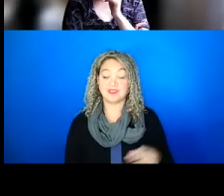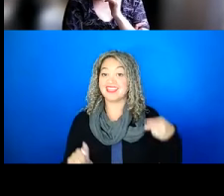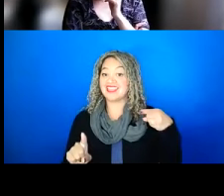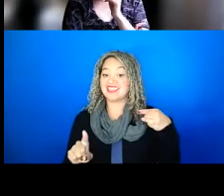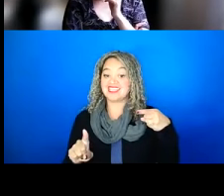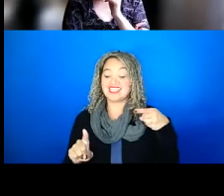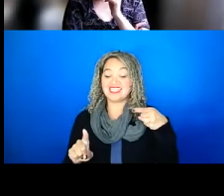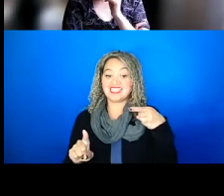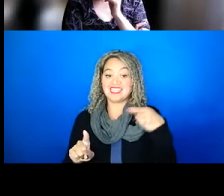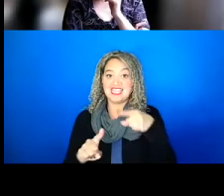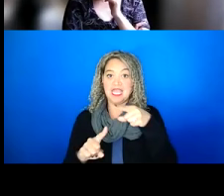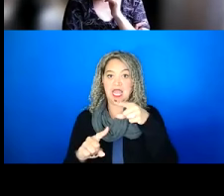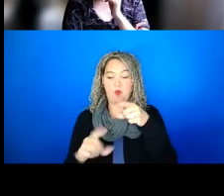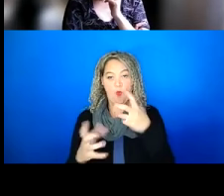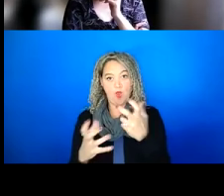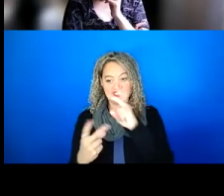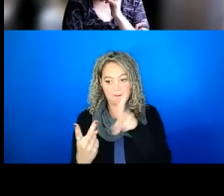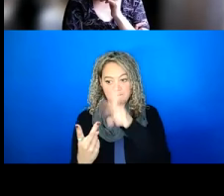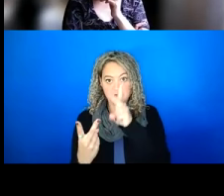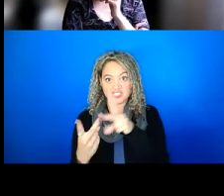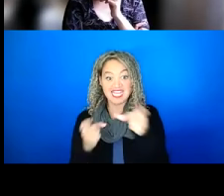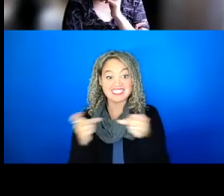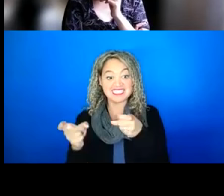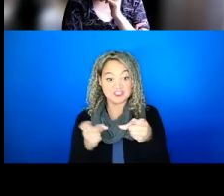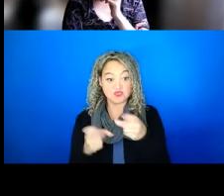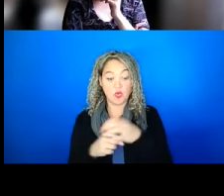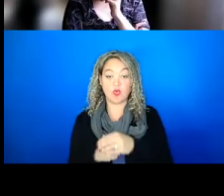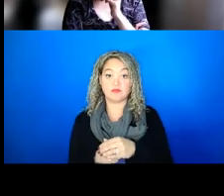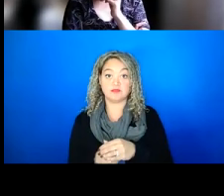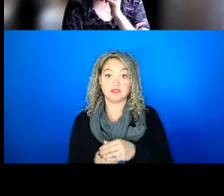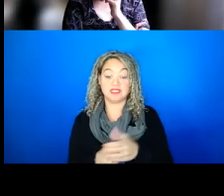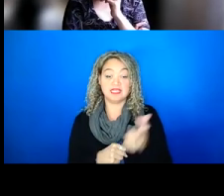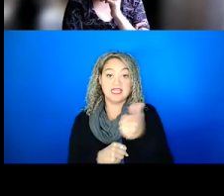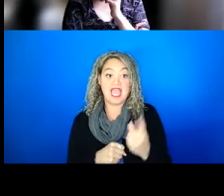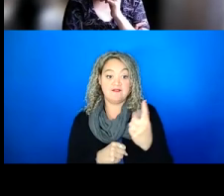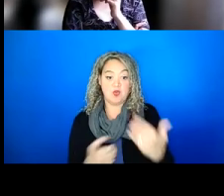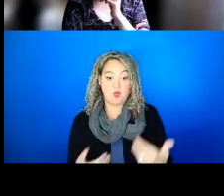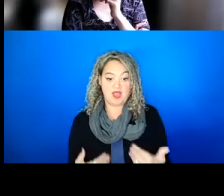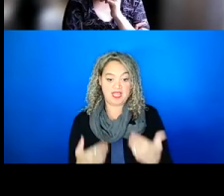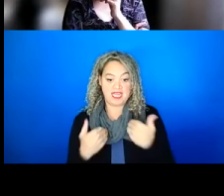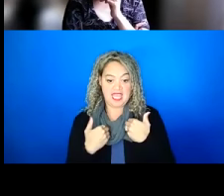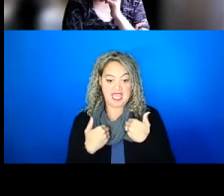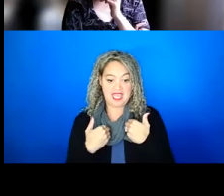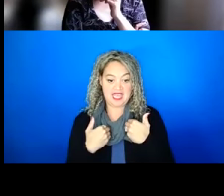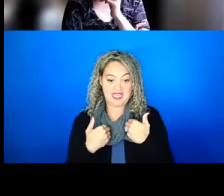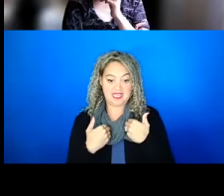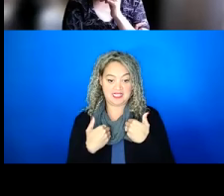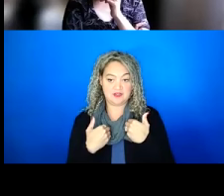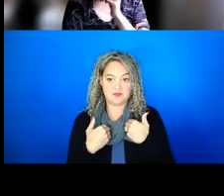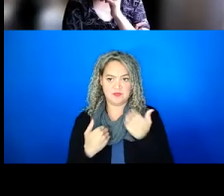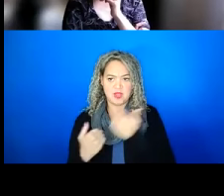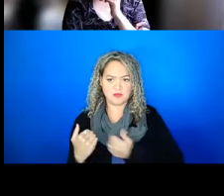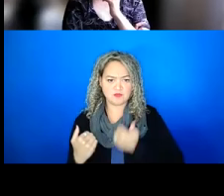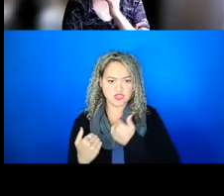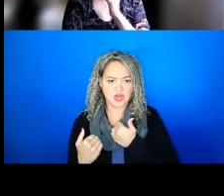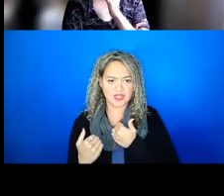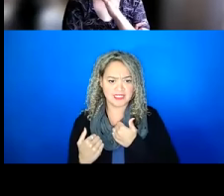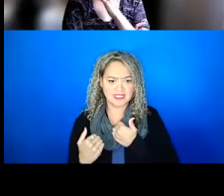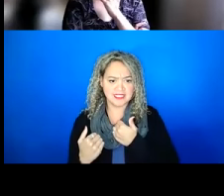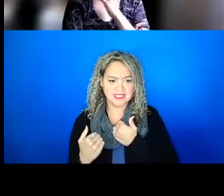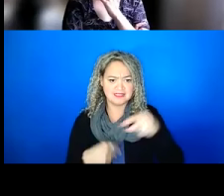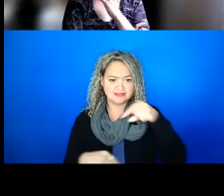have precise control. So everybody had a standard meal. I'm sorry why it keeps doing